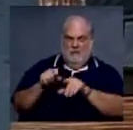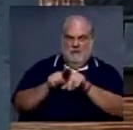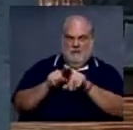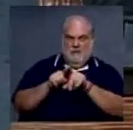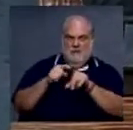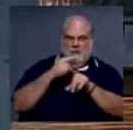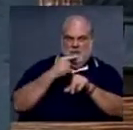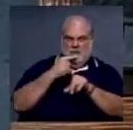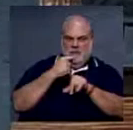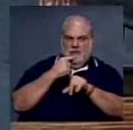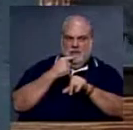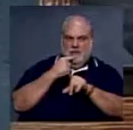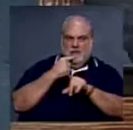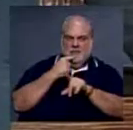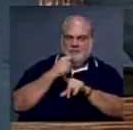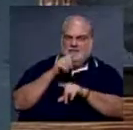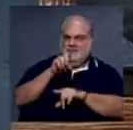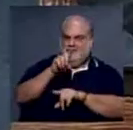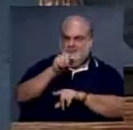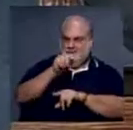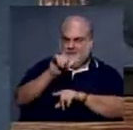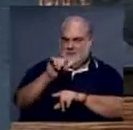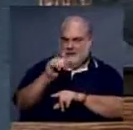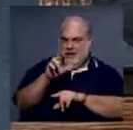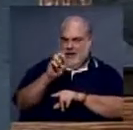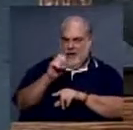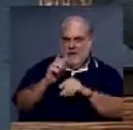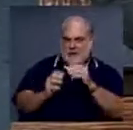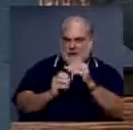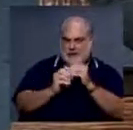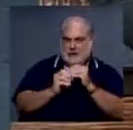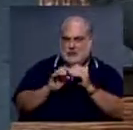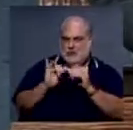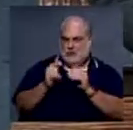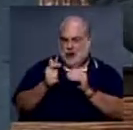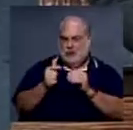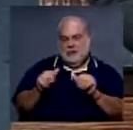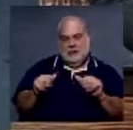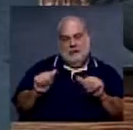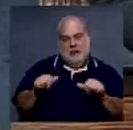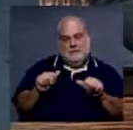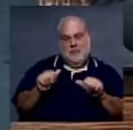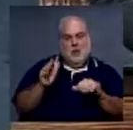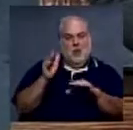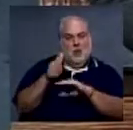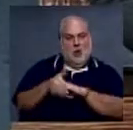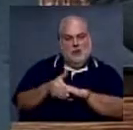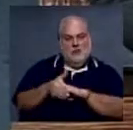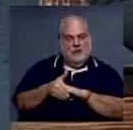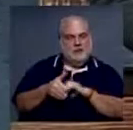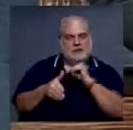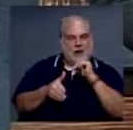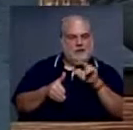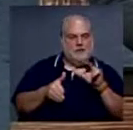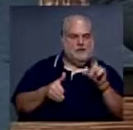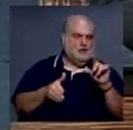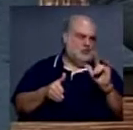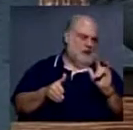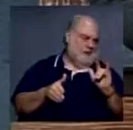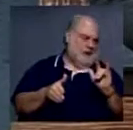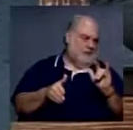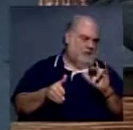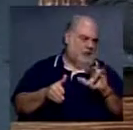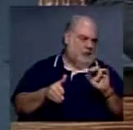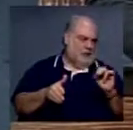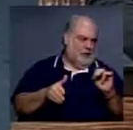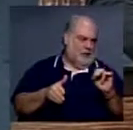that they would have daycare for additional dogs. So we're talking about not 25 or 30 dogs, but one number that I